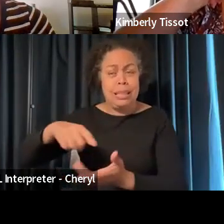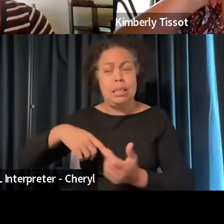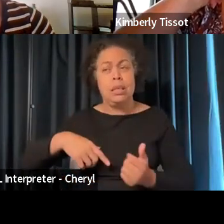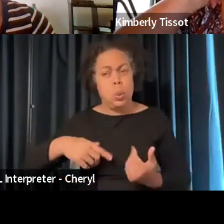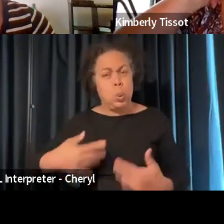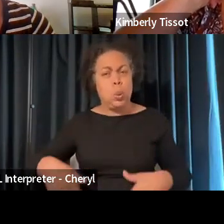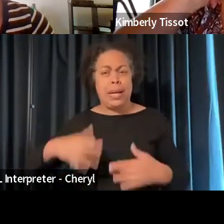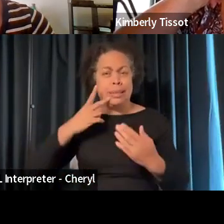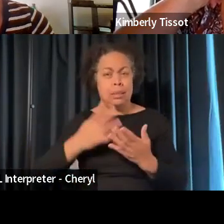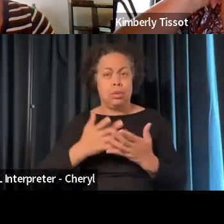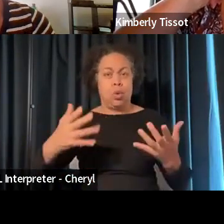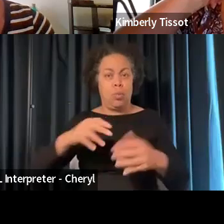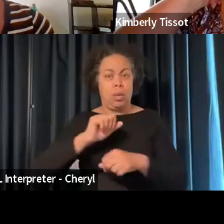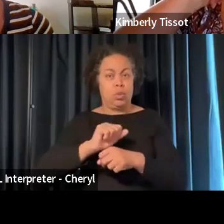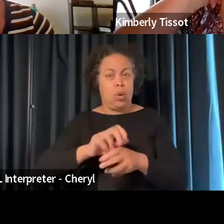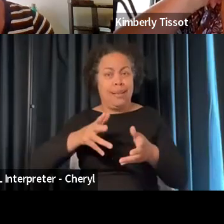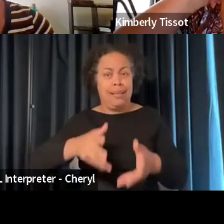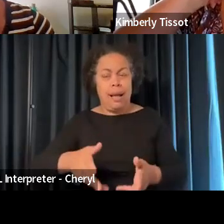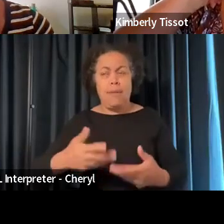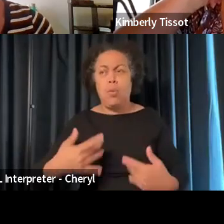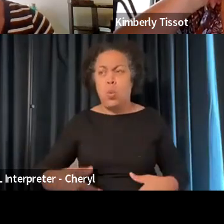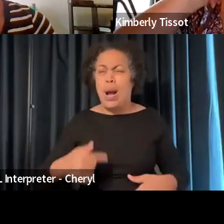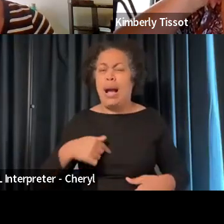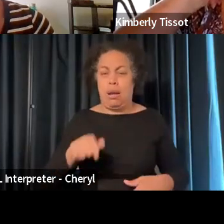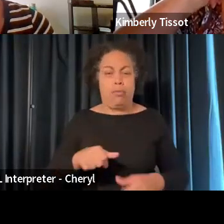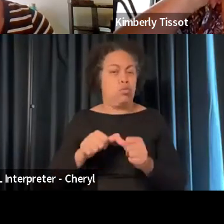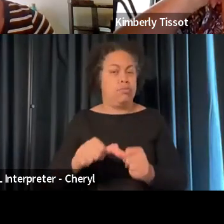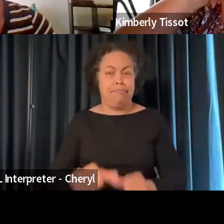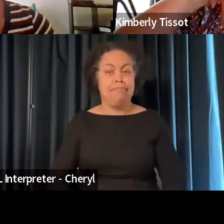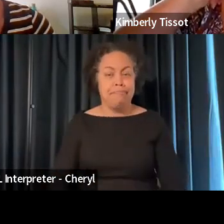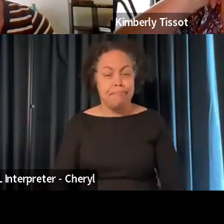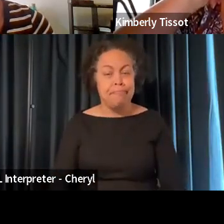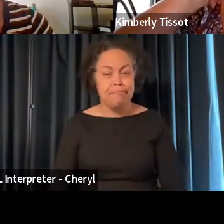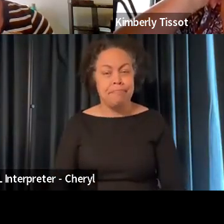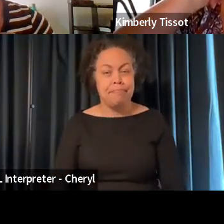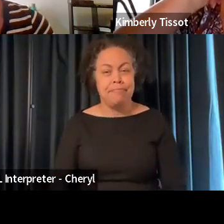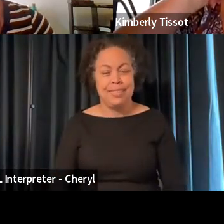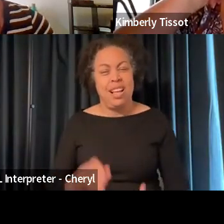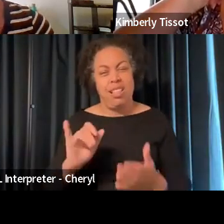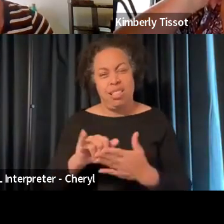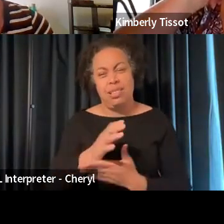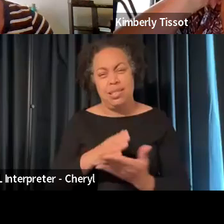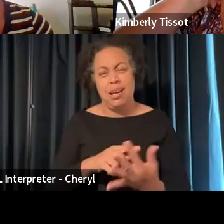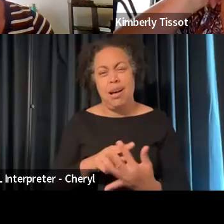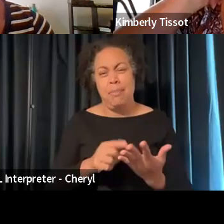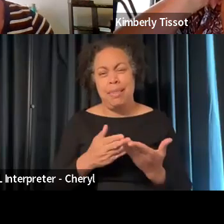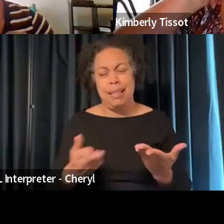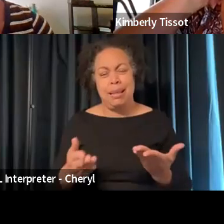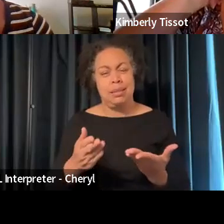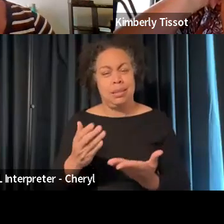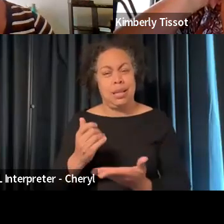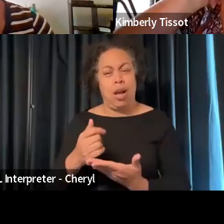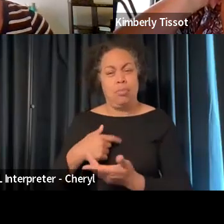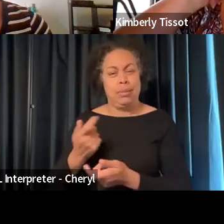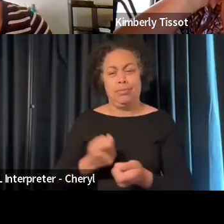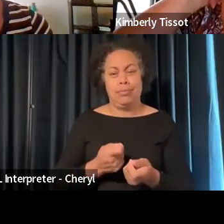to be done, and well, I feel like I got to see it through. So those are some of the things that attracted me to,